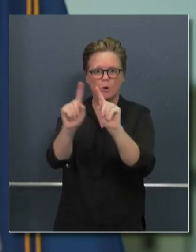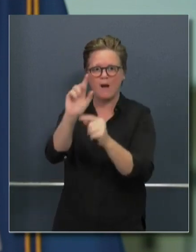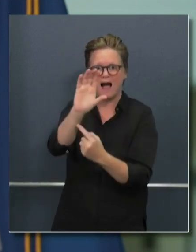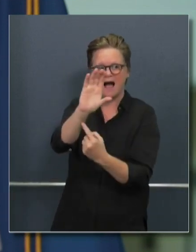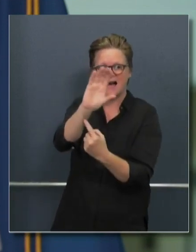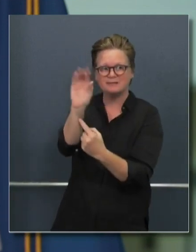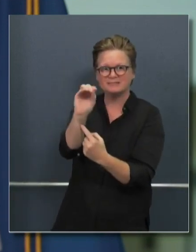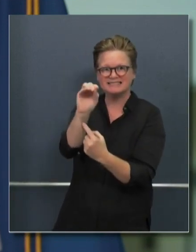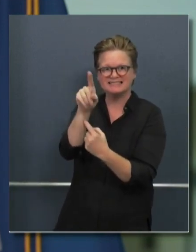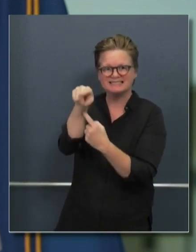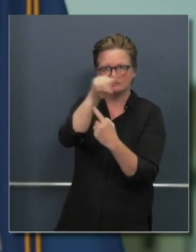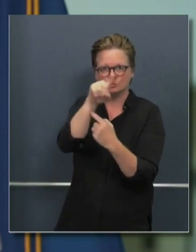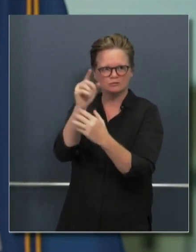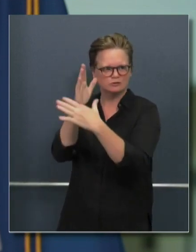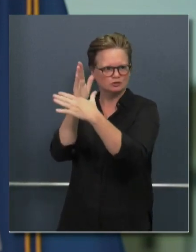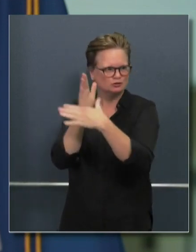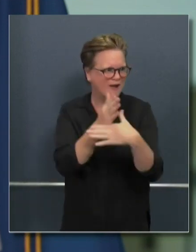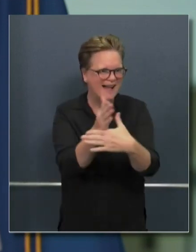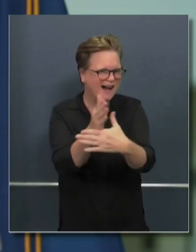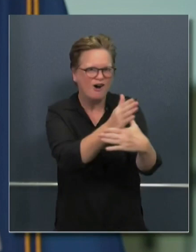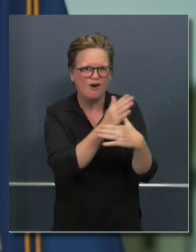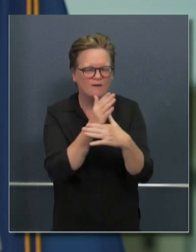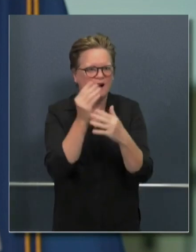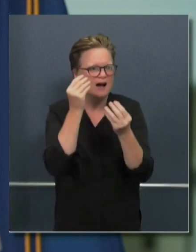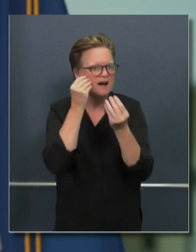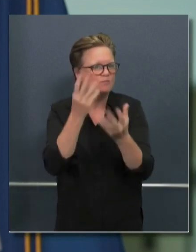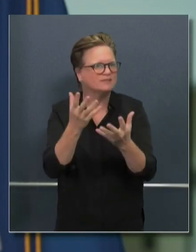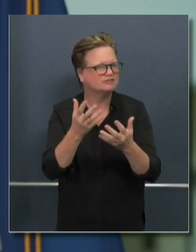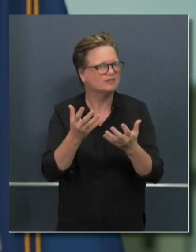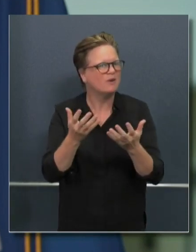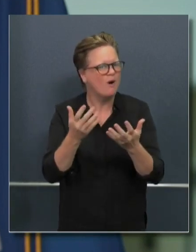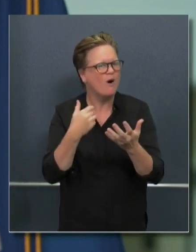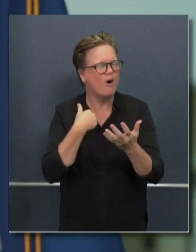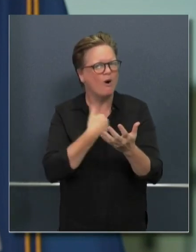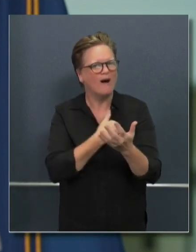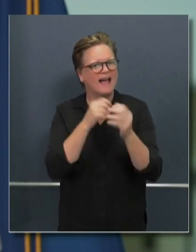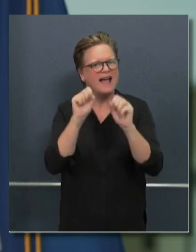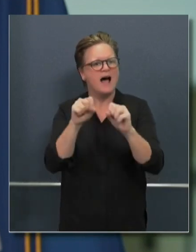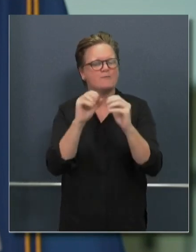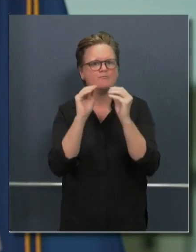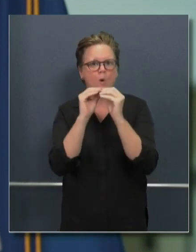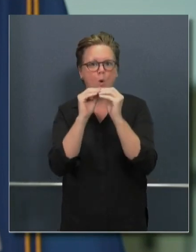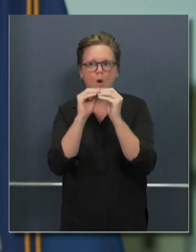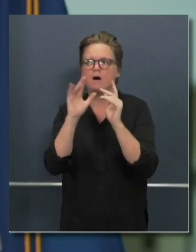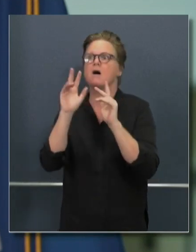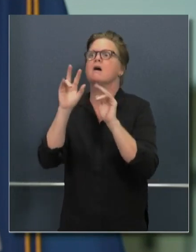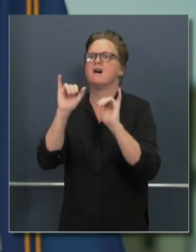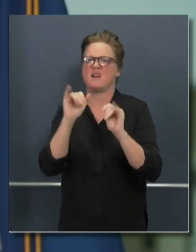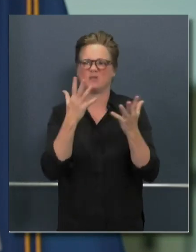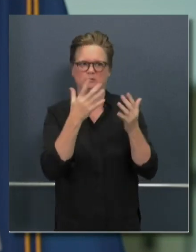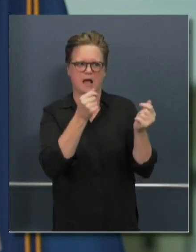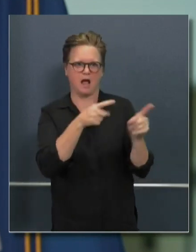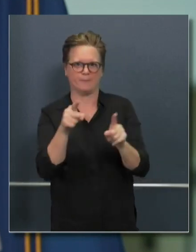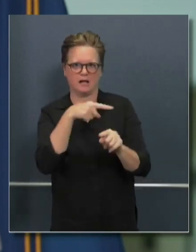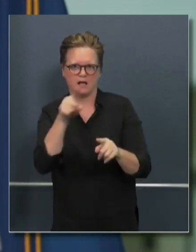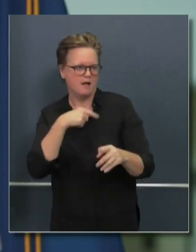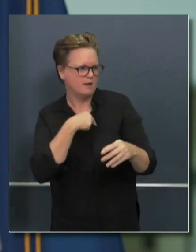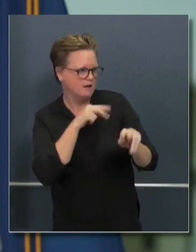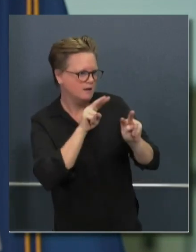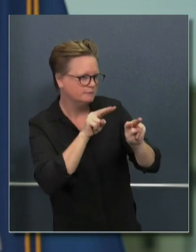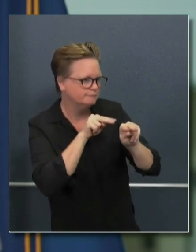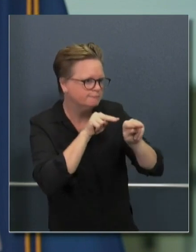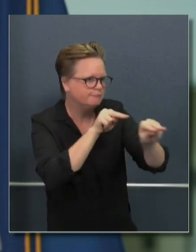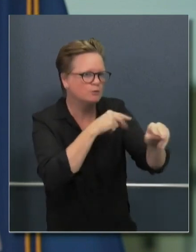to engage in even more robust tracing. So in tracing, in testing, in PPE, in